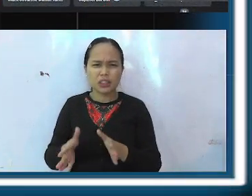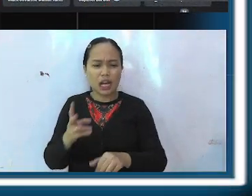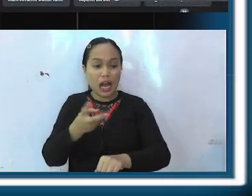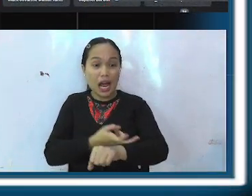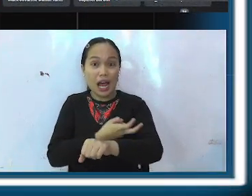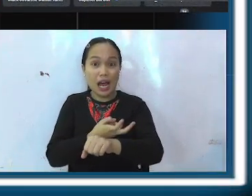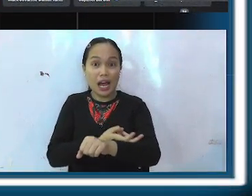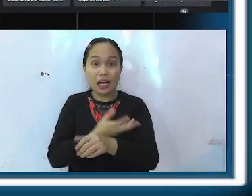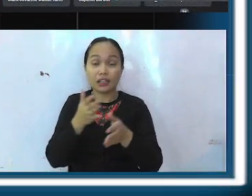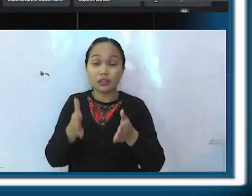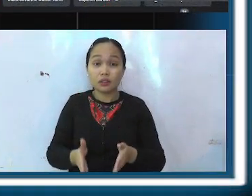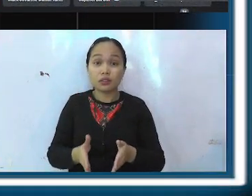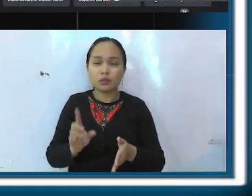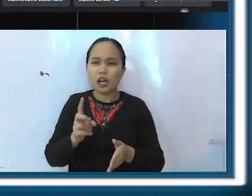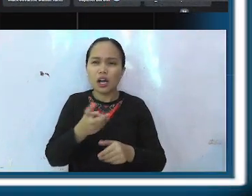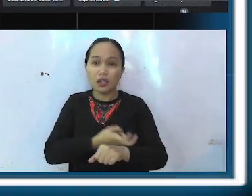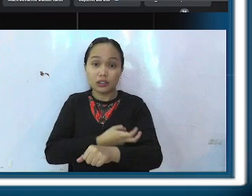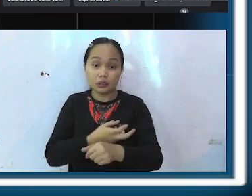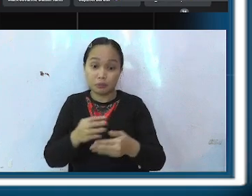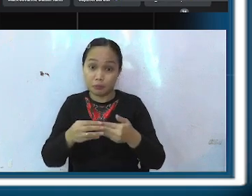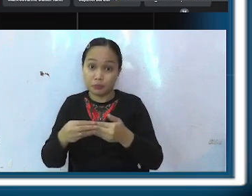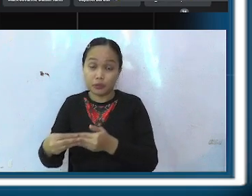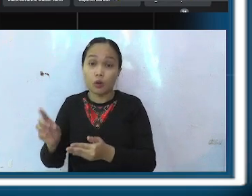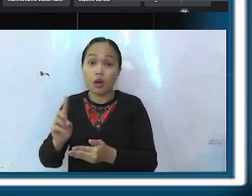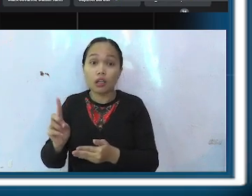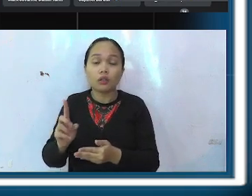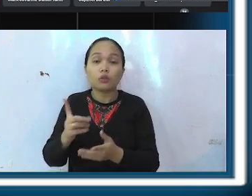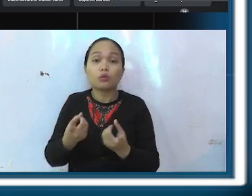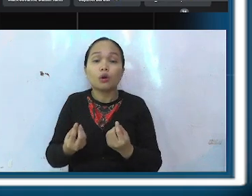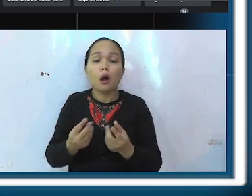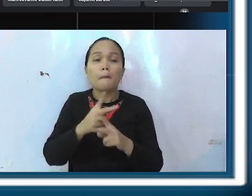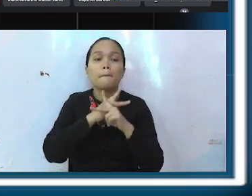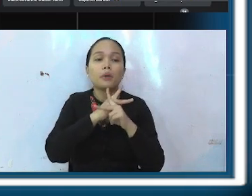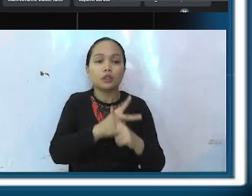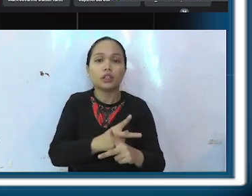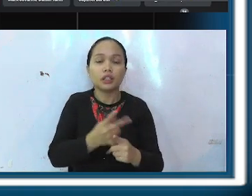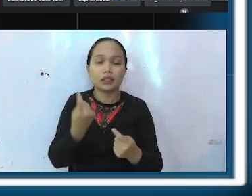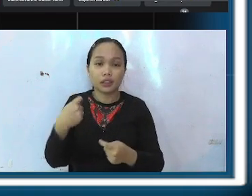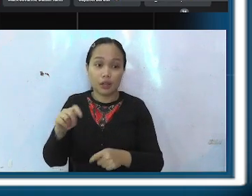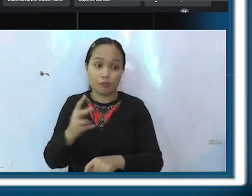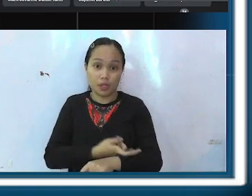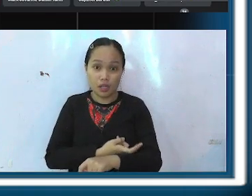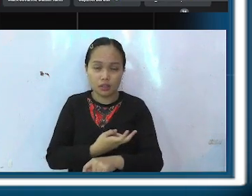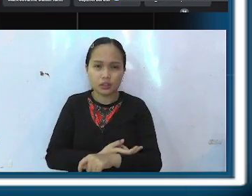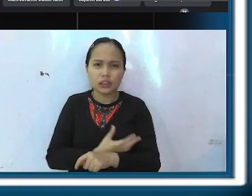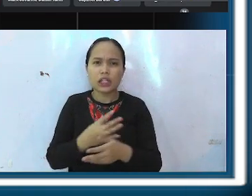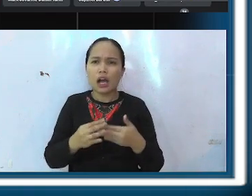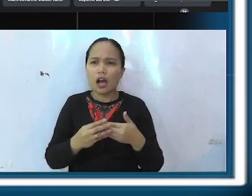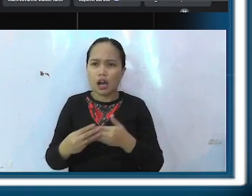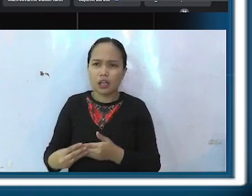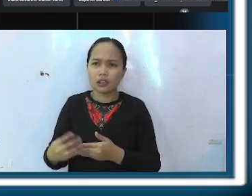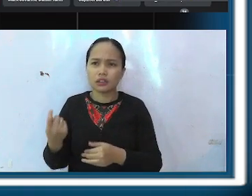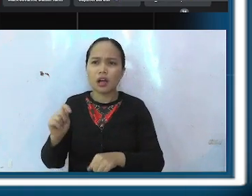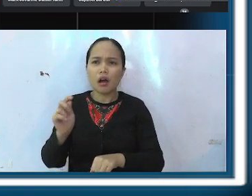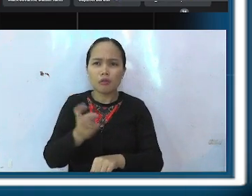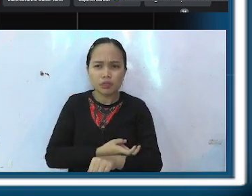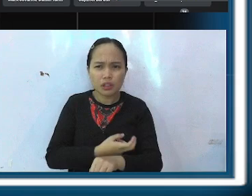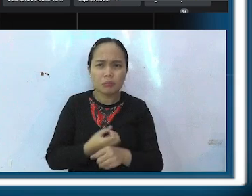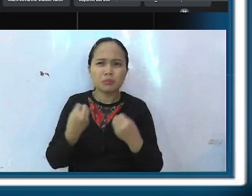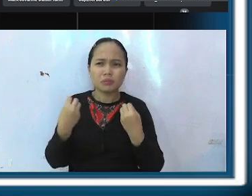shepherd do? A shepherd protects the flock. That's right. It guides the flock. Too many young people